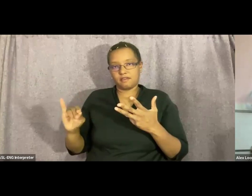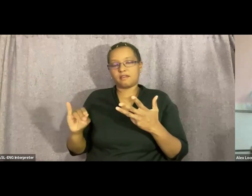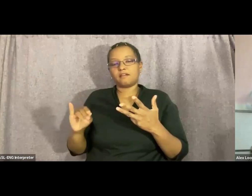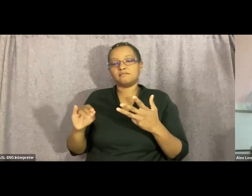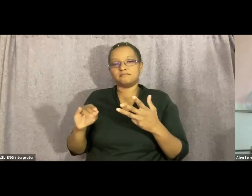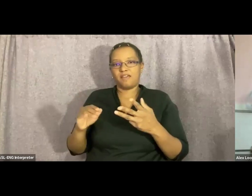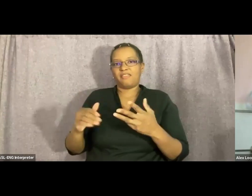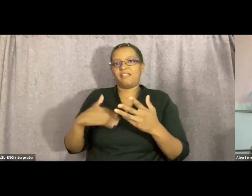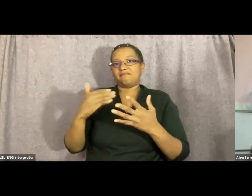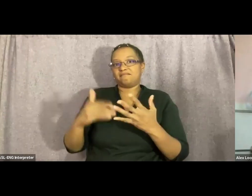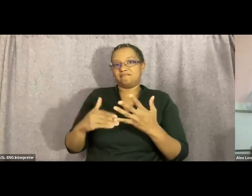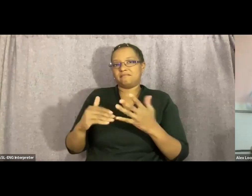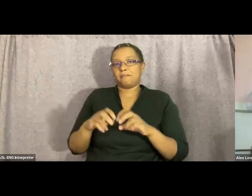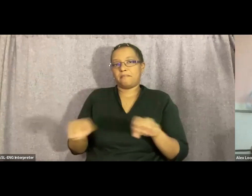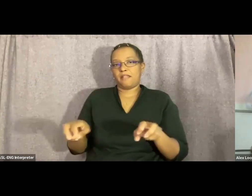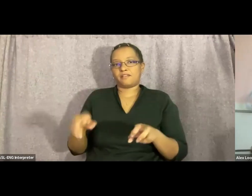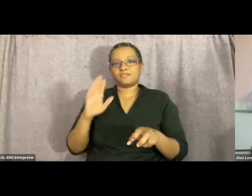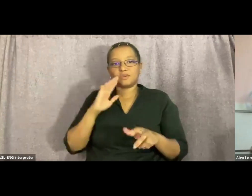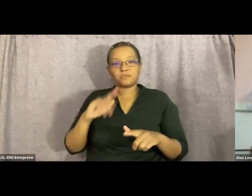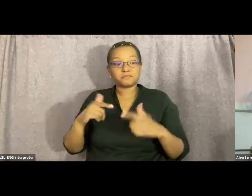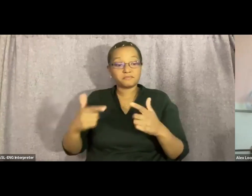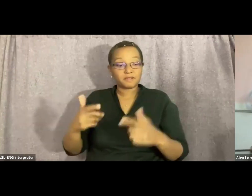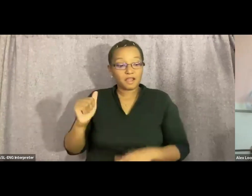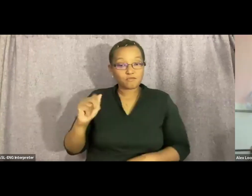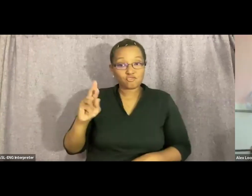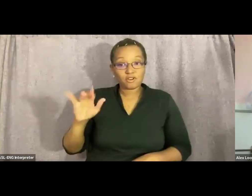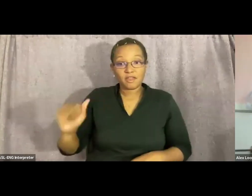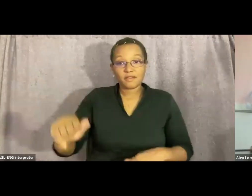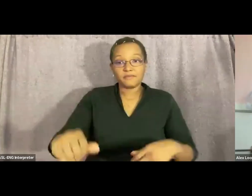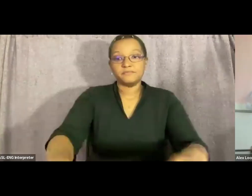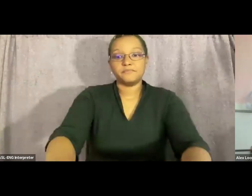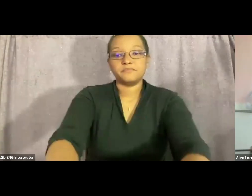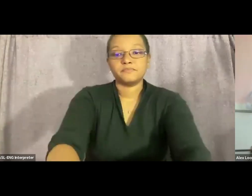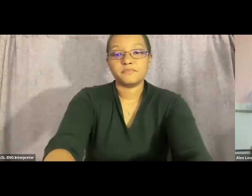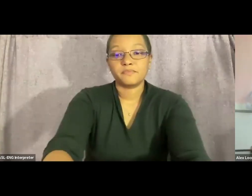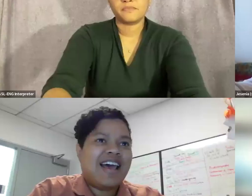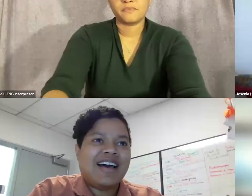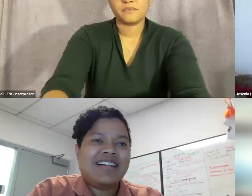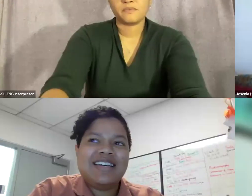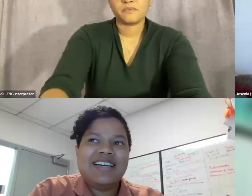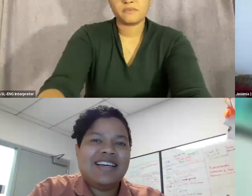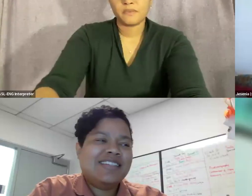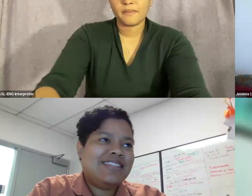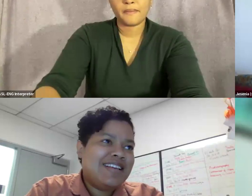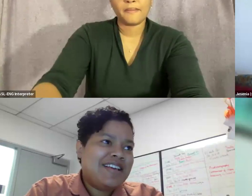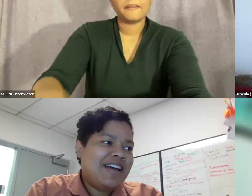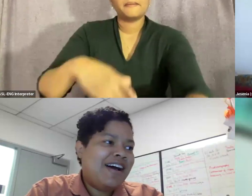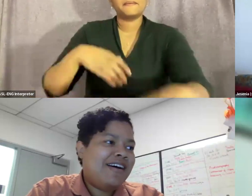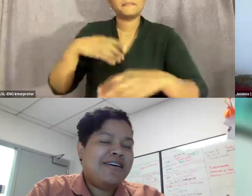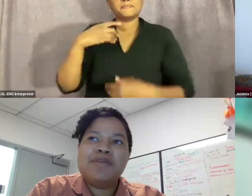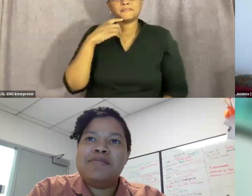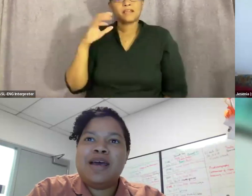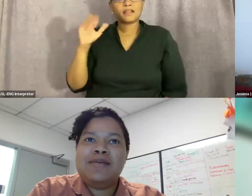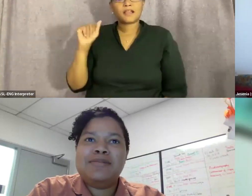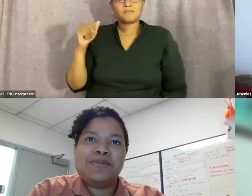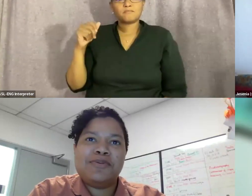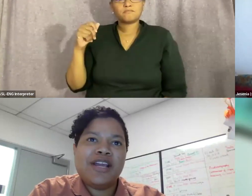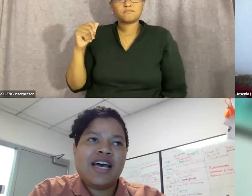super helpful and sent me a massive trove of archival sources, which I will review at some point, not